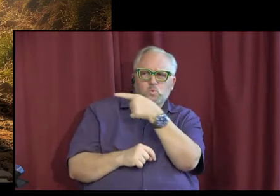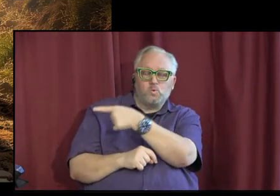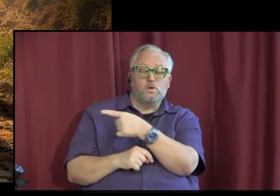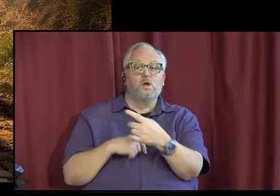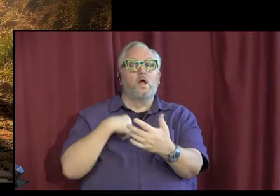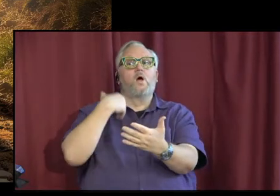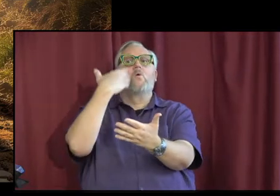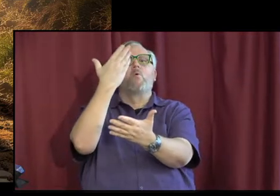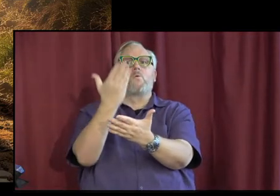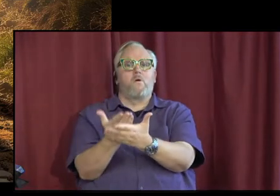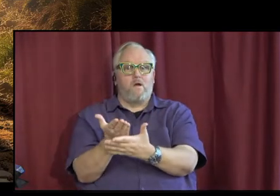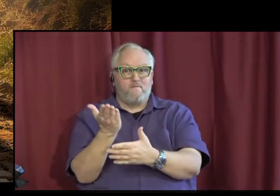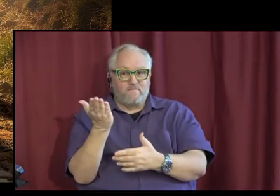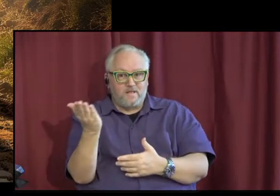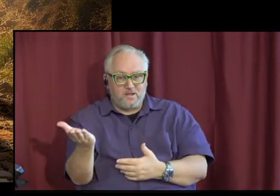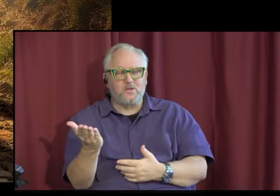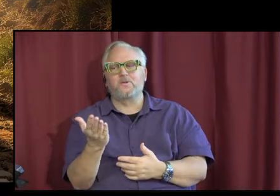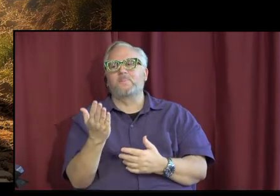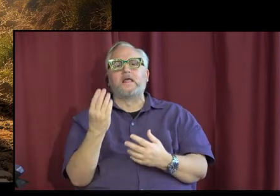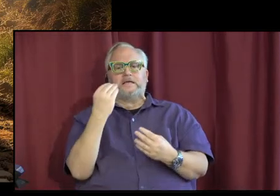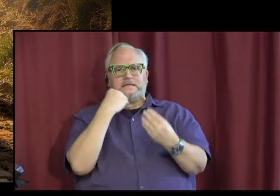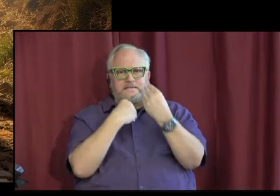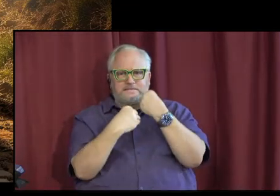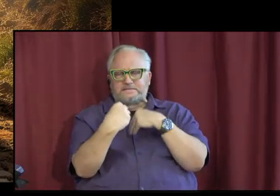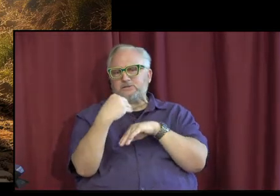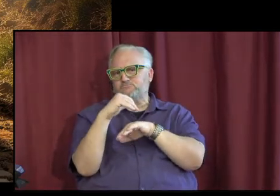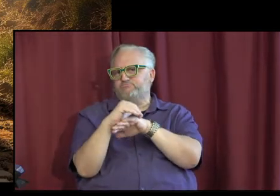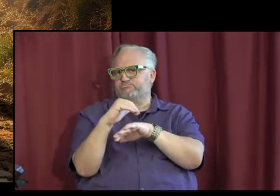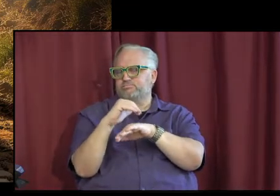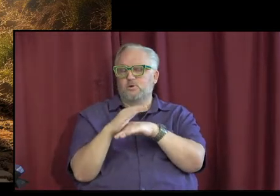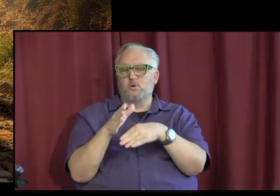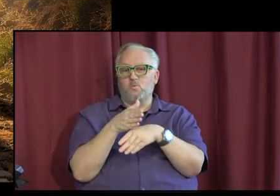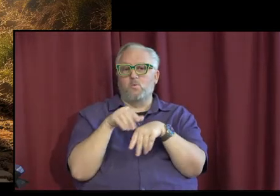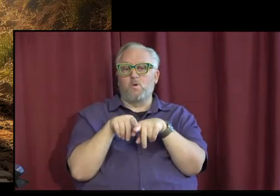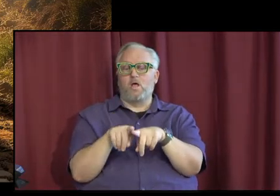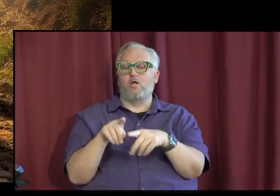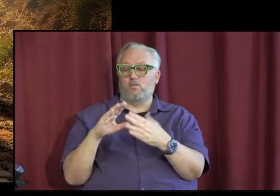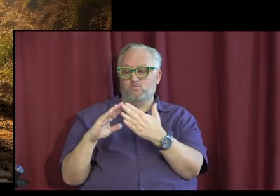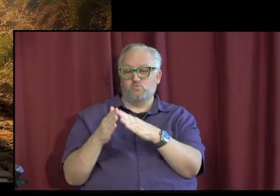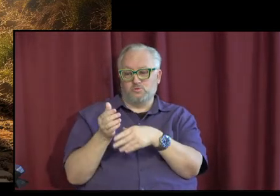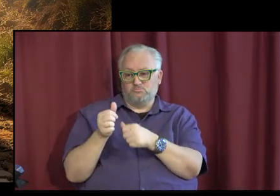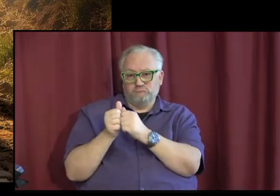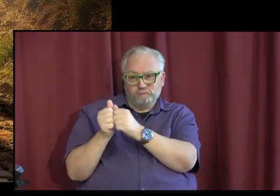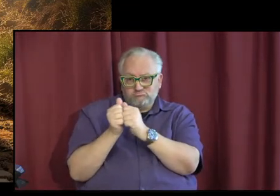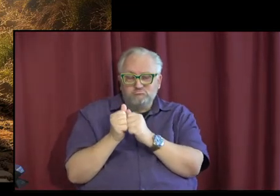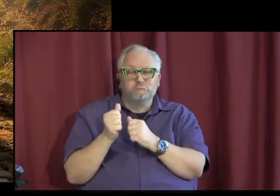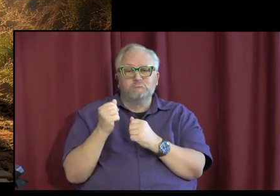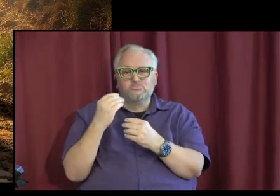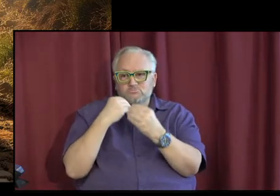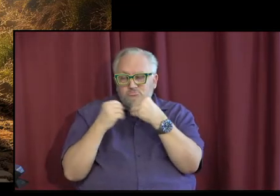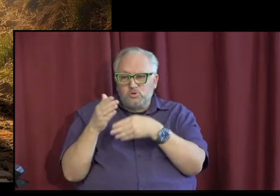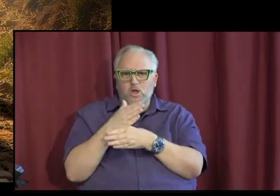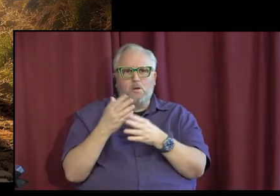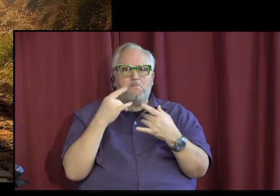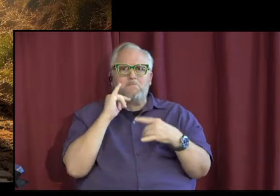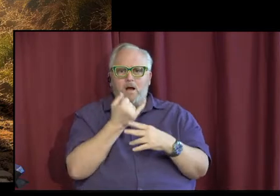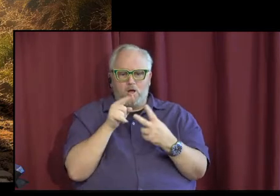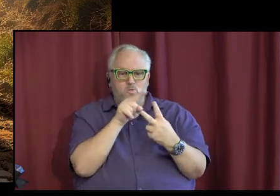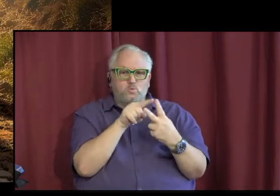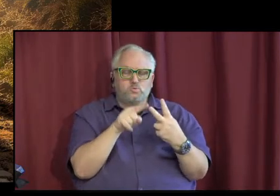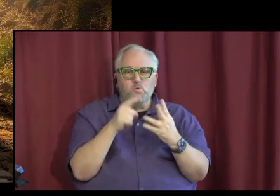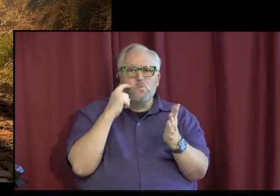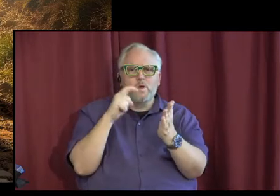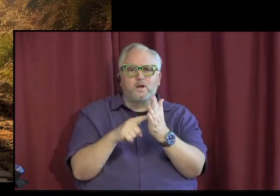going, they have dinner, and as they're sharing a meal together in community, they suddenly recognize who he is.